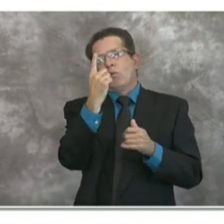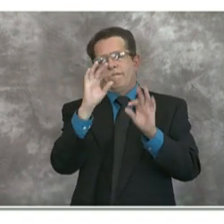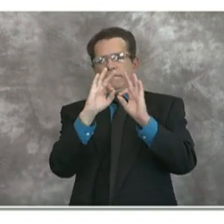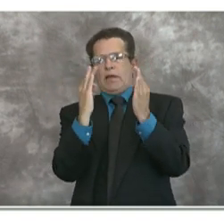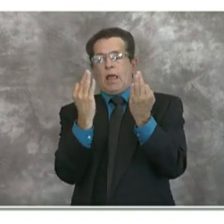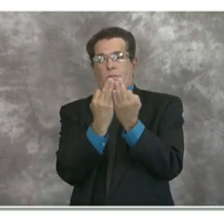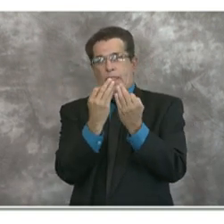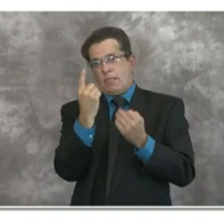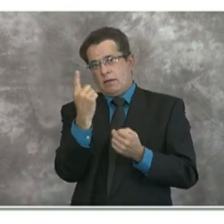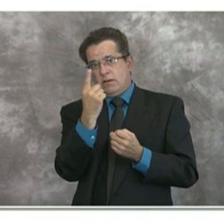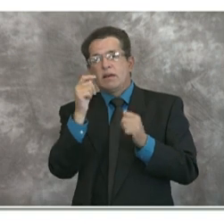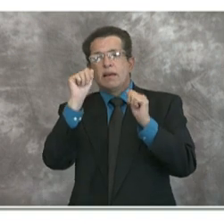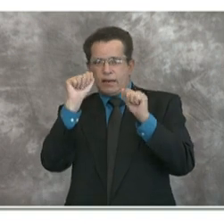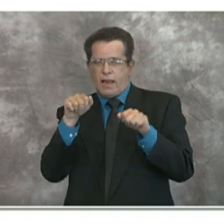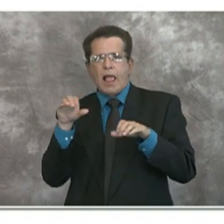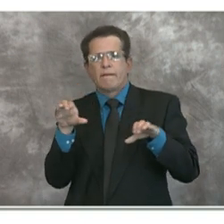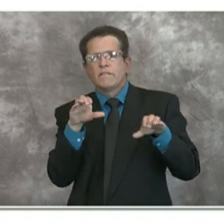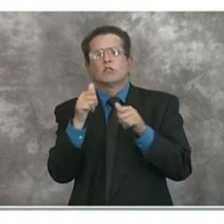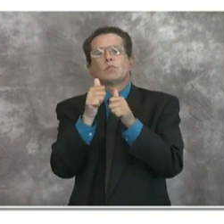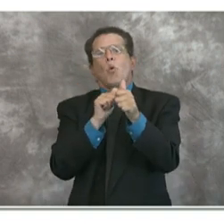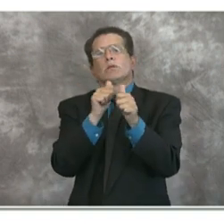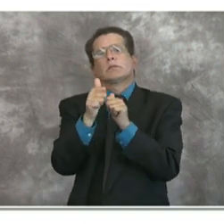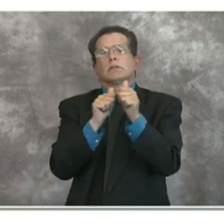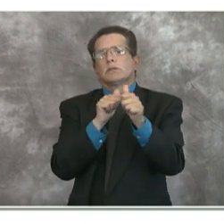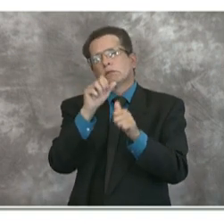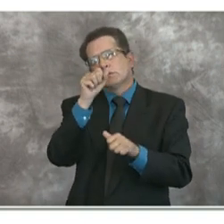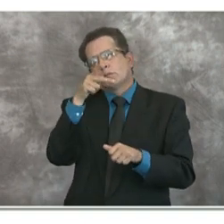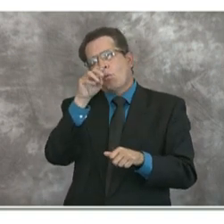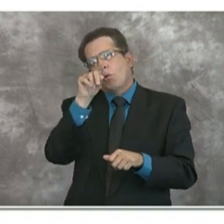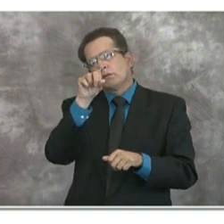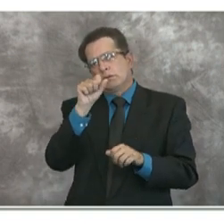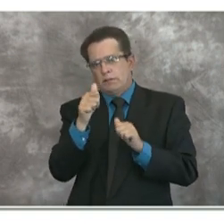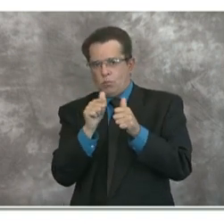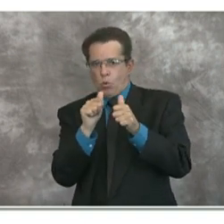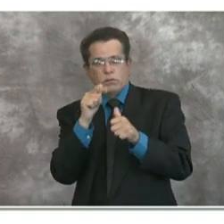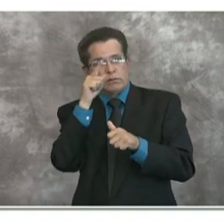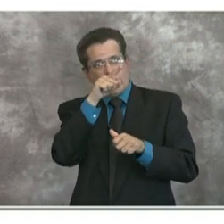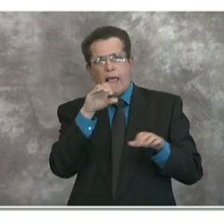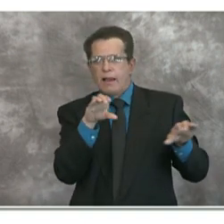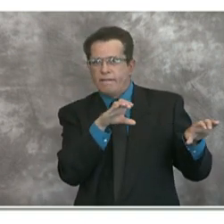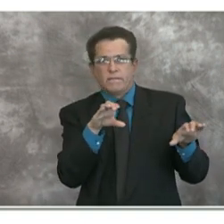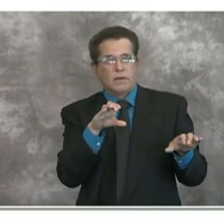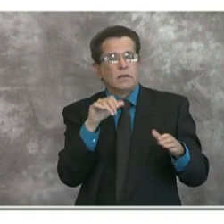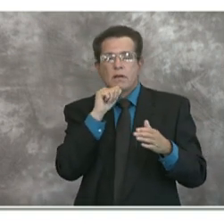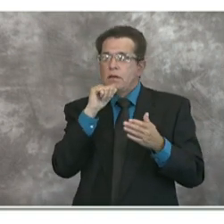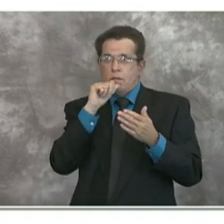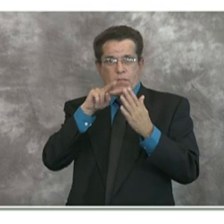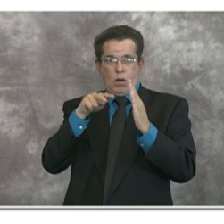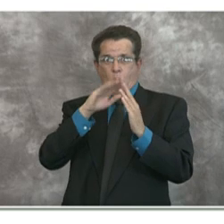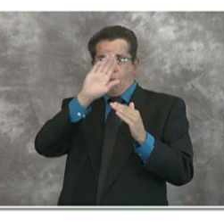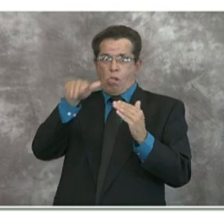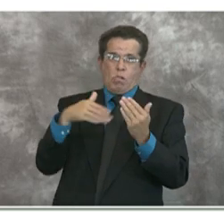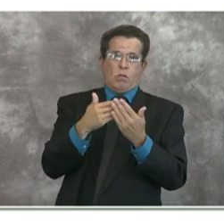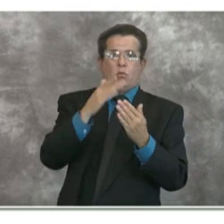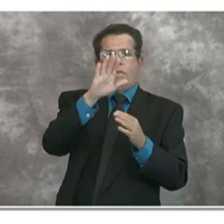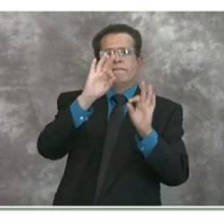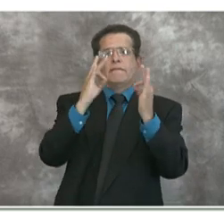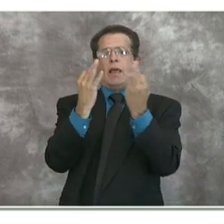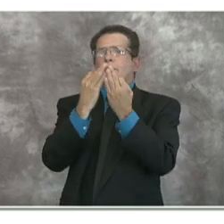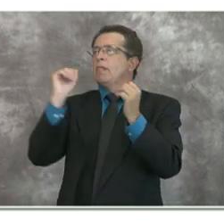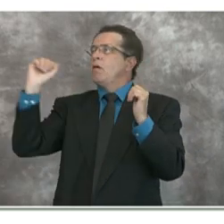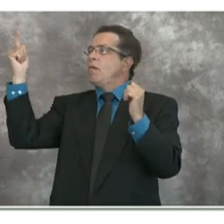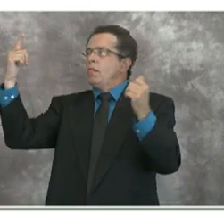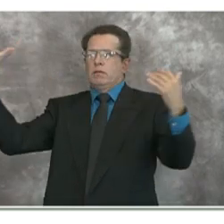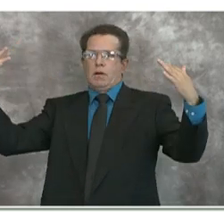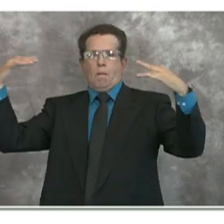households may participate in active sports activities. Now, to be clear, this does not mean all of your family members who live in different households can